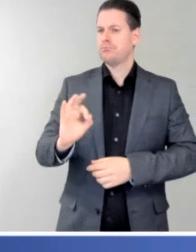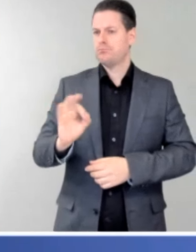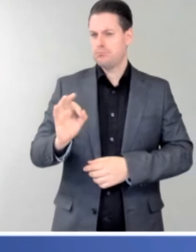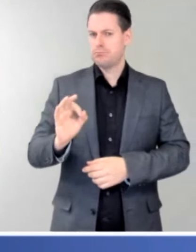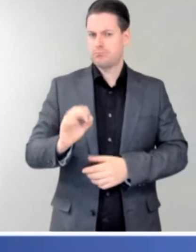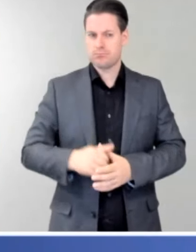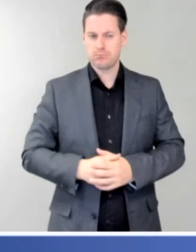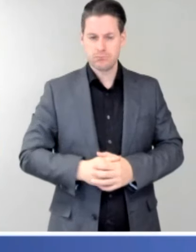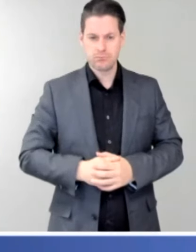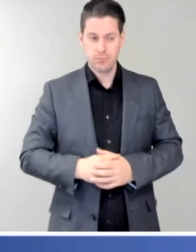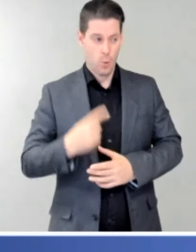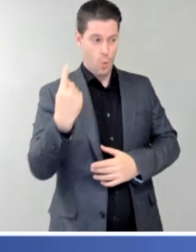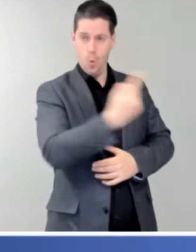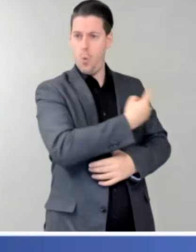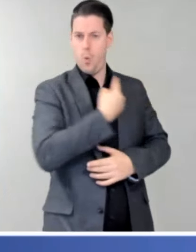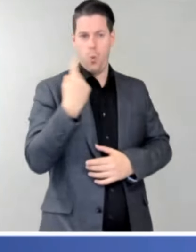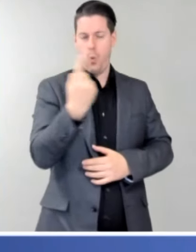We are with you.